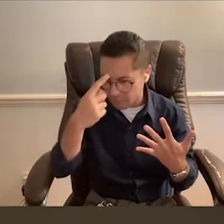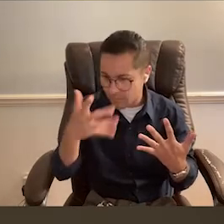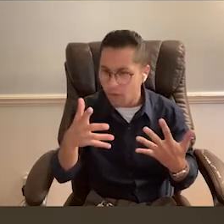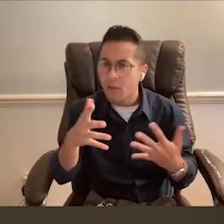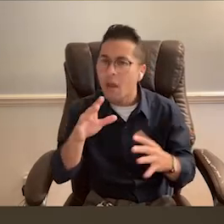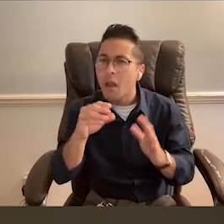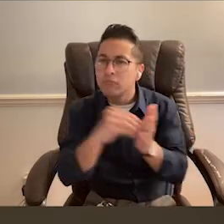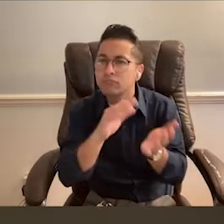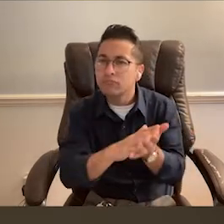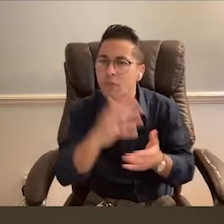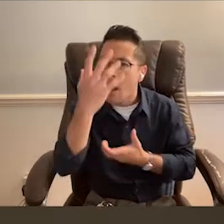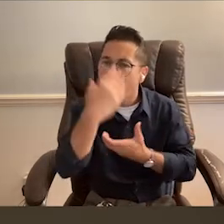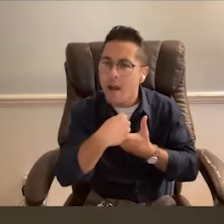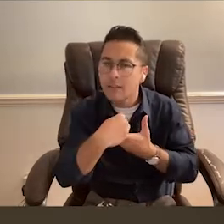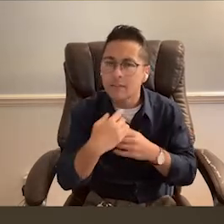Anxiety?